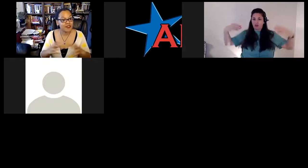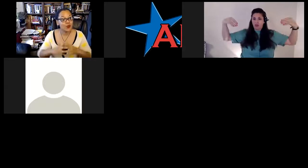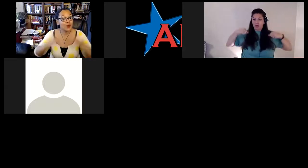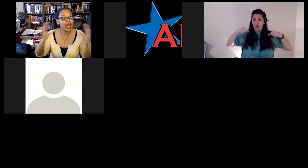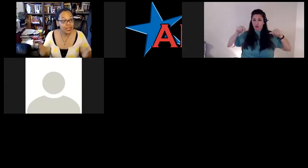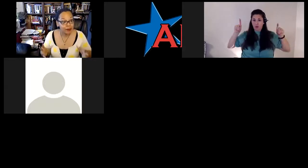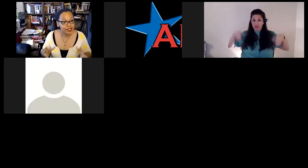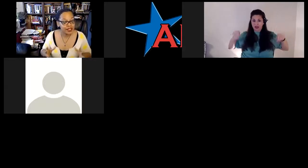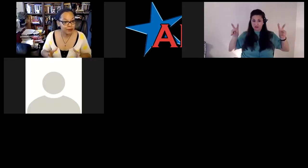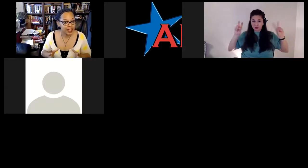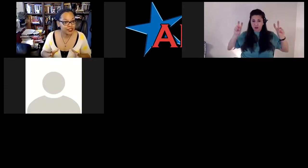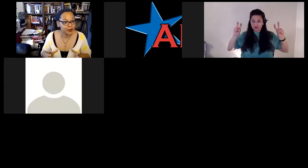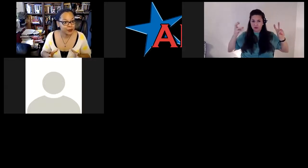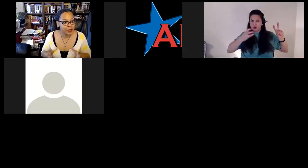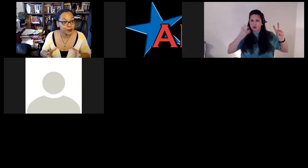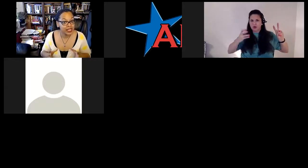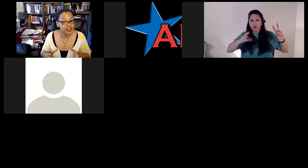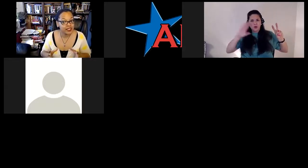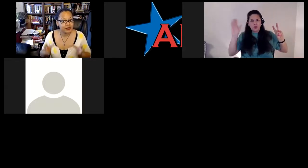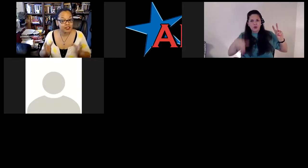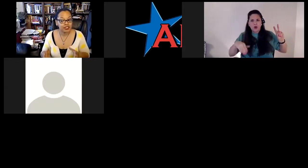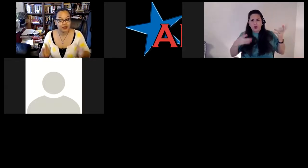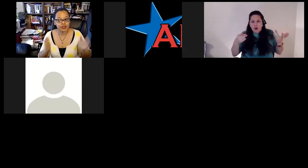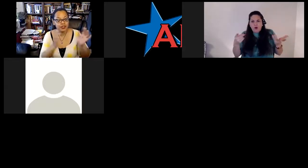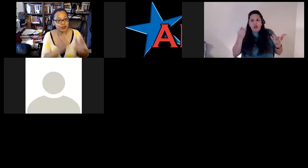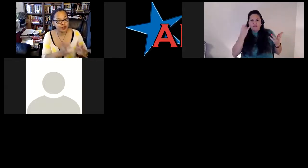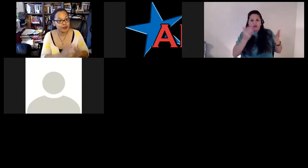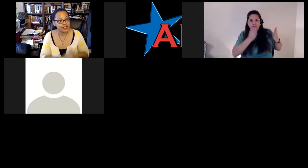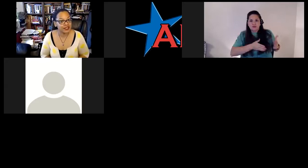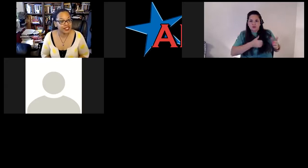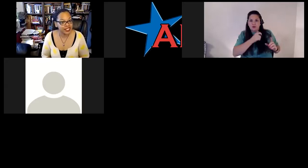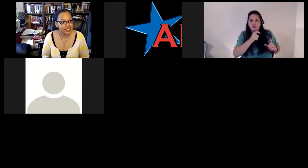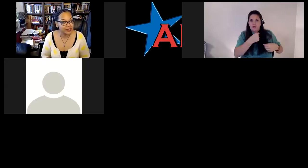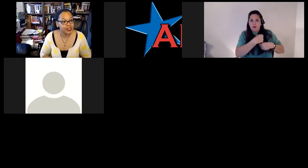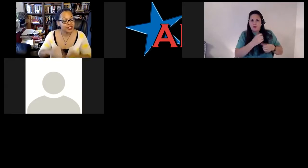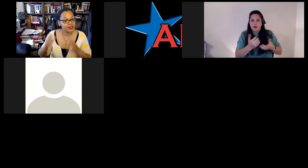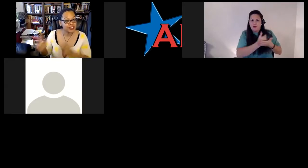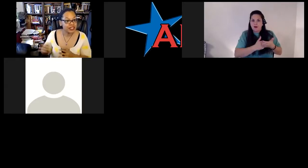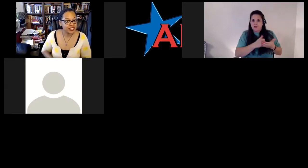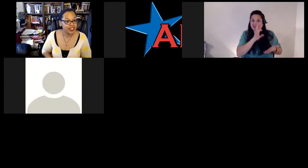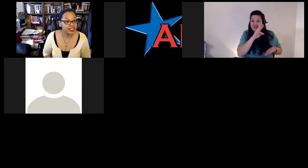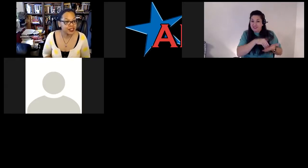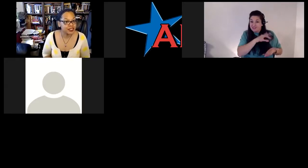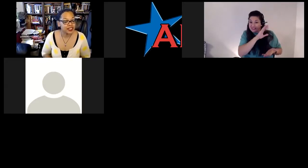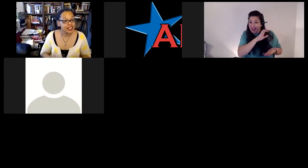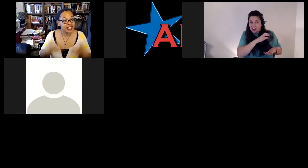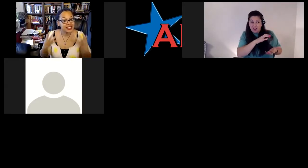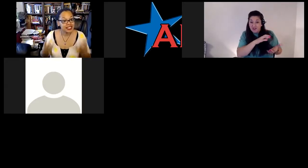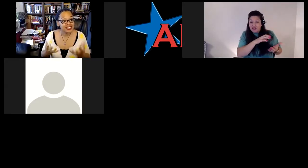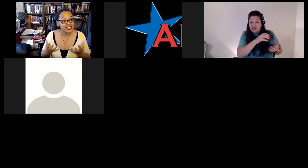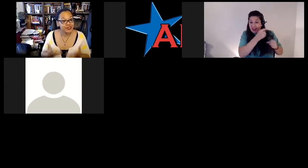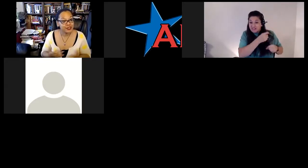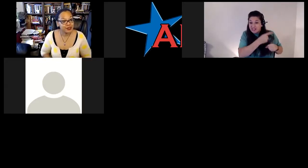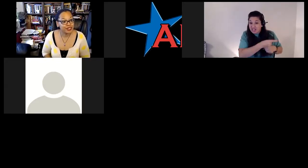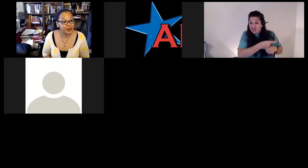have a way bigger impact and weight for someone who makes $7,900 versus $79,000. And this